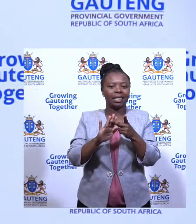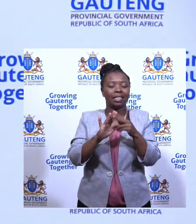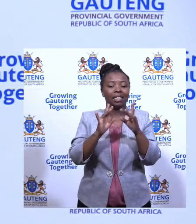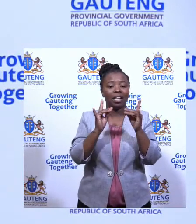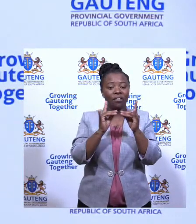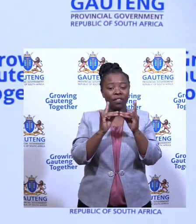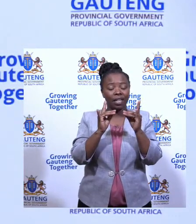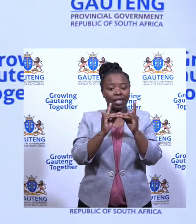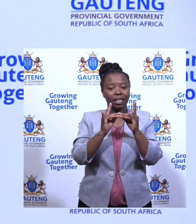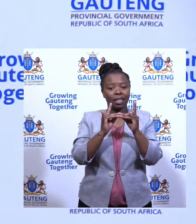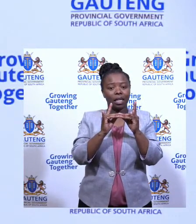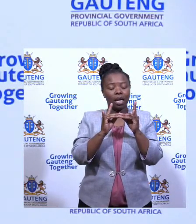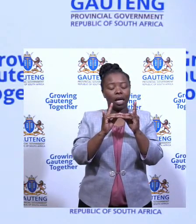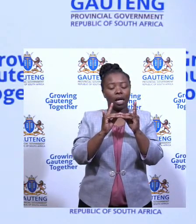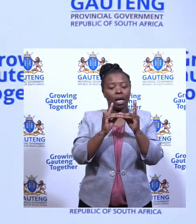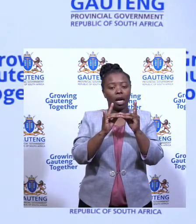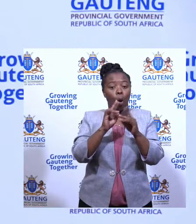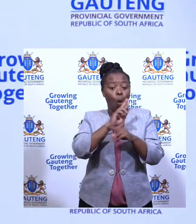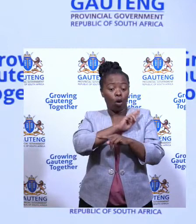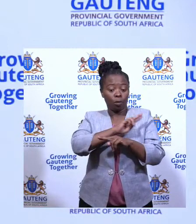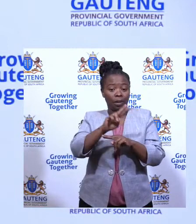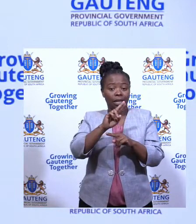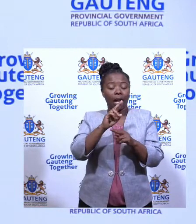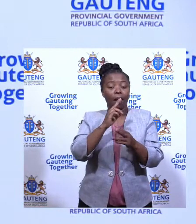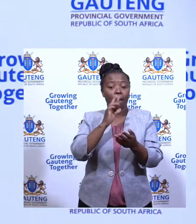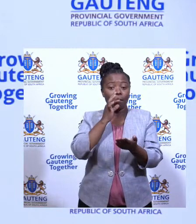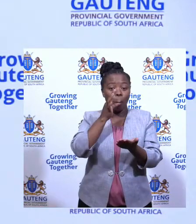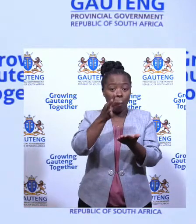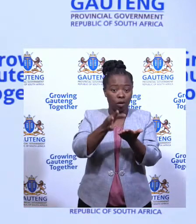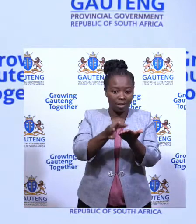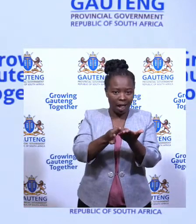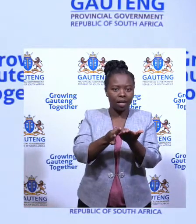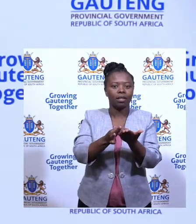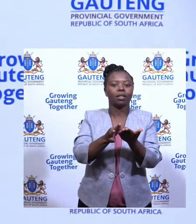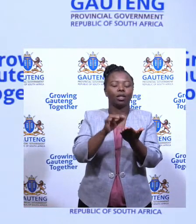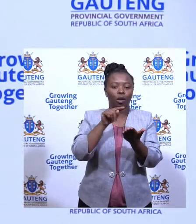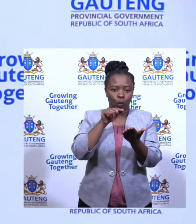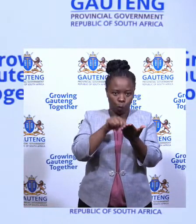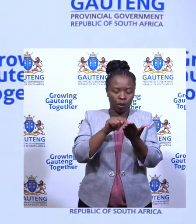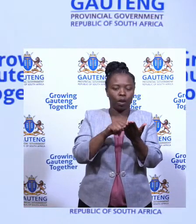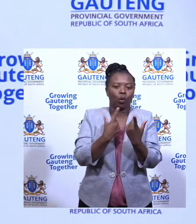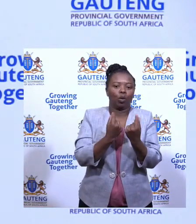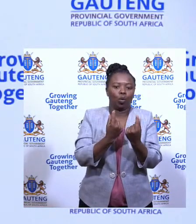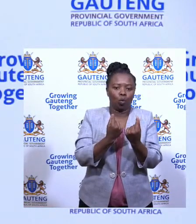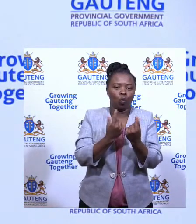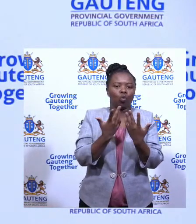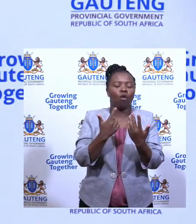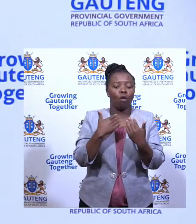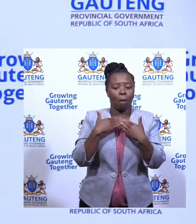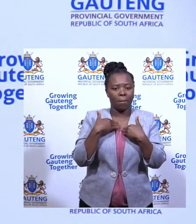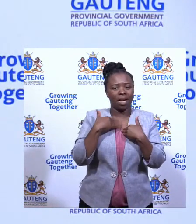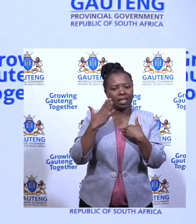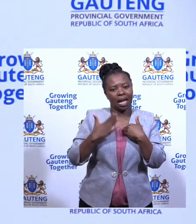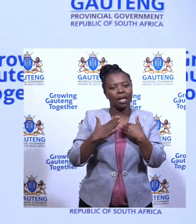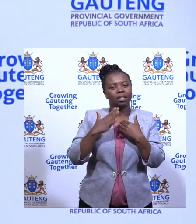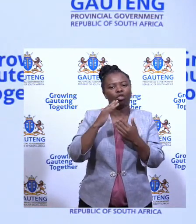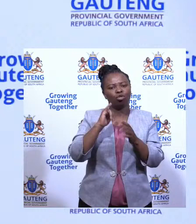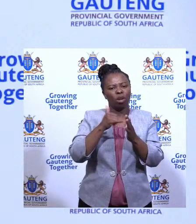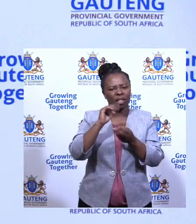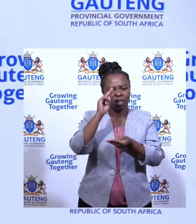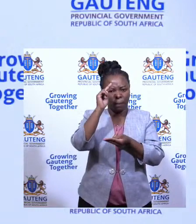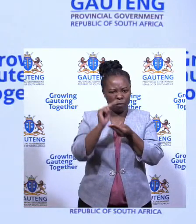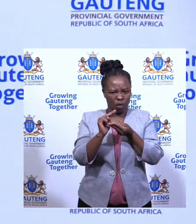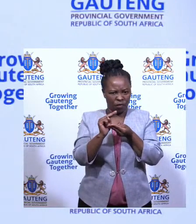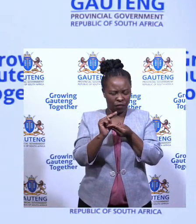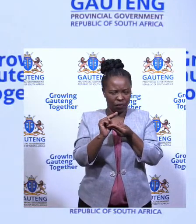hospital proposals that we are currently focusing on. That's very brief from my side. I've just provided you with a very broad